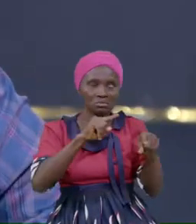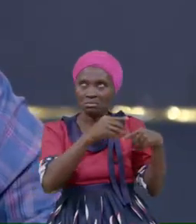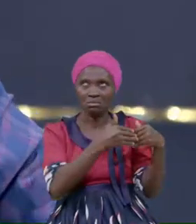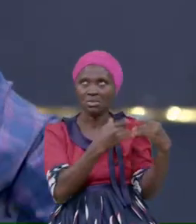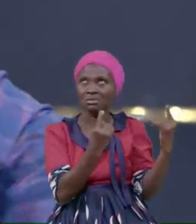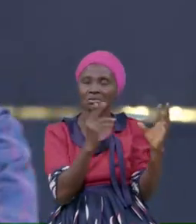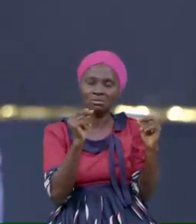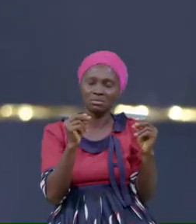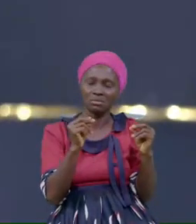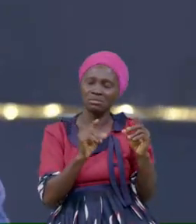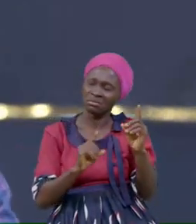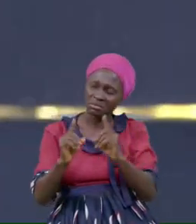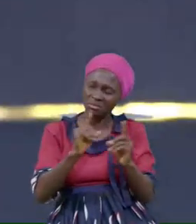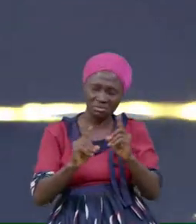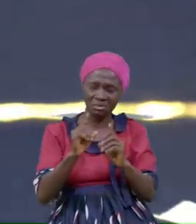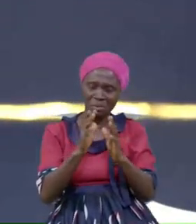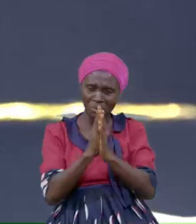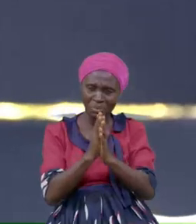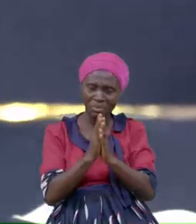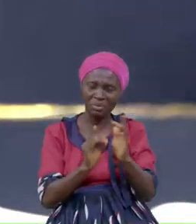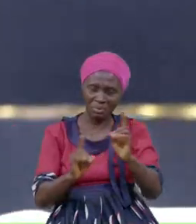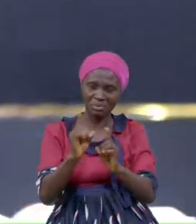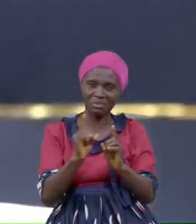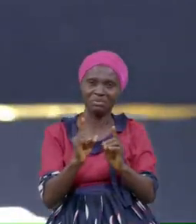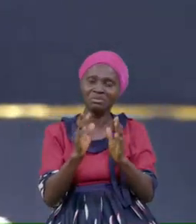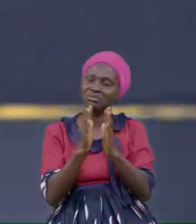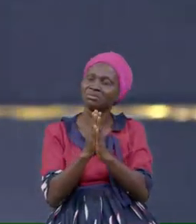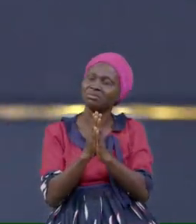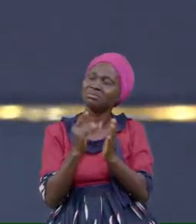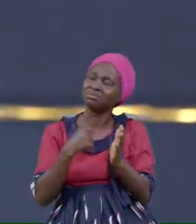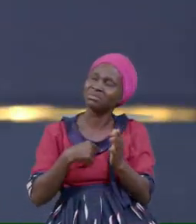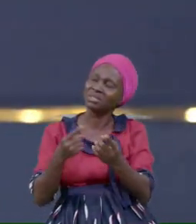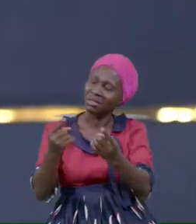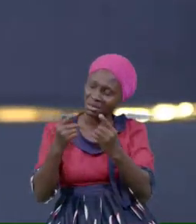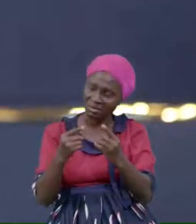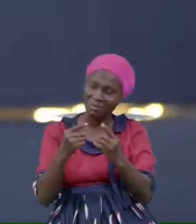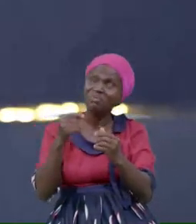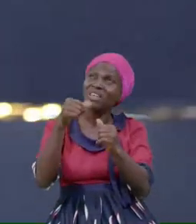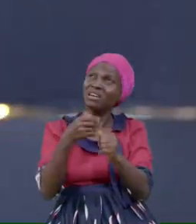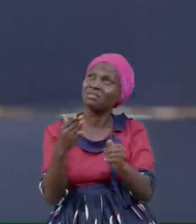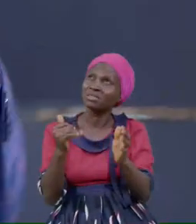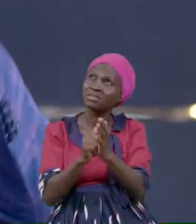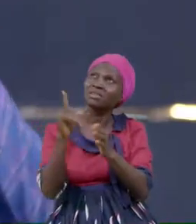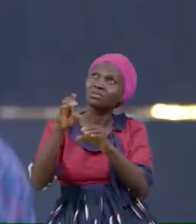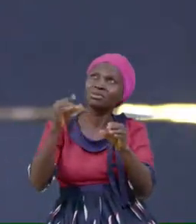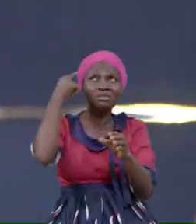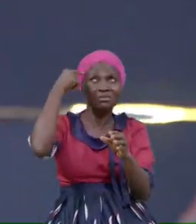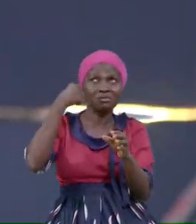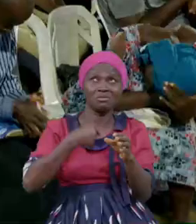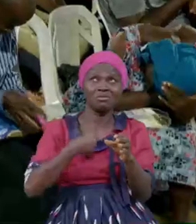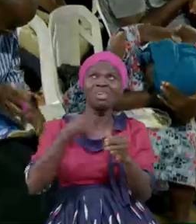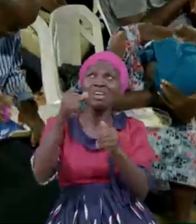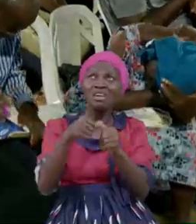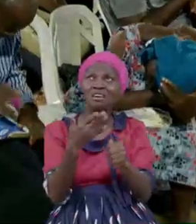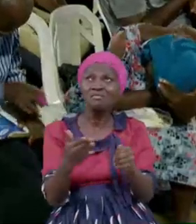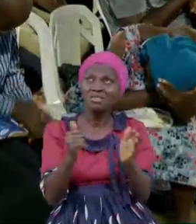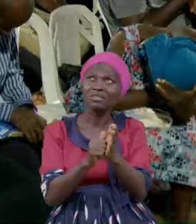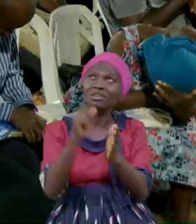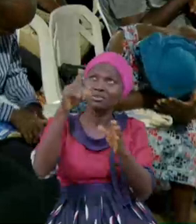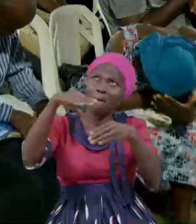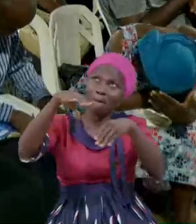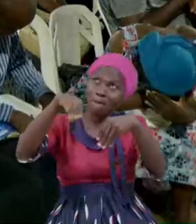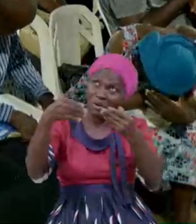I come for everything you did and provided on the cross of Calvary.